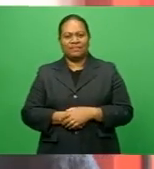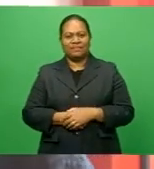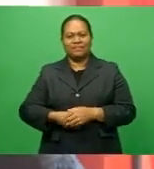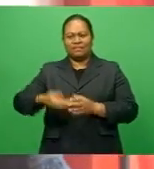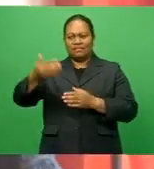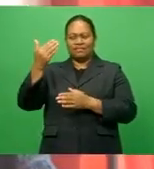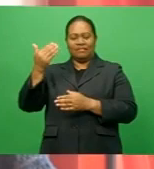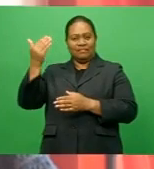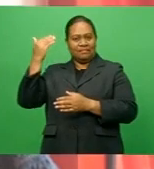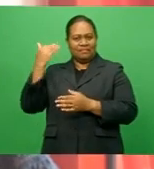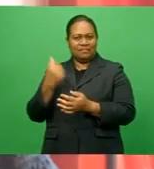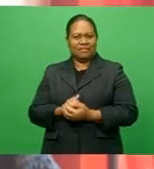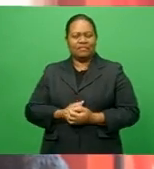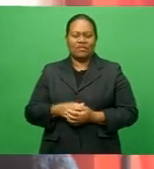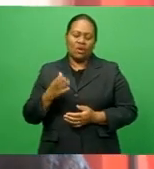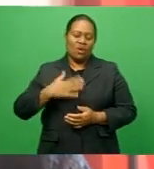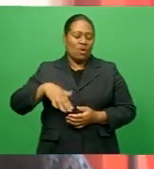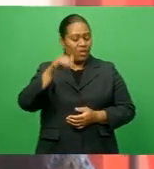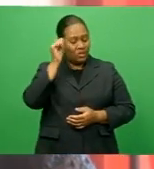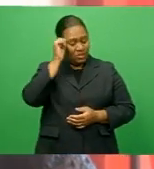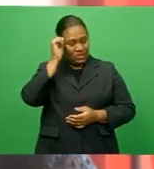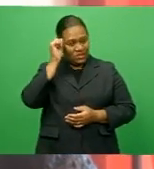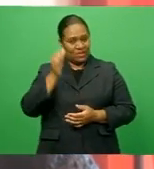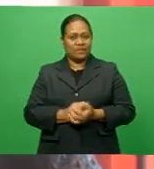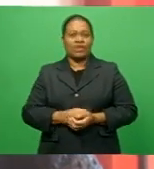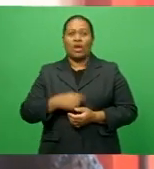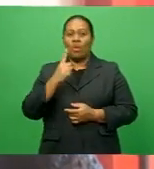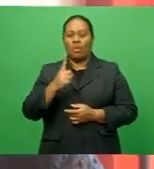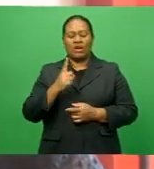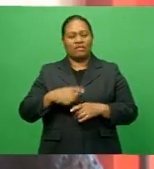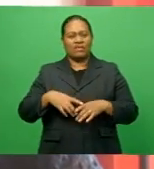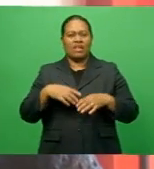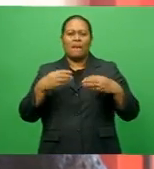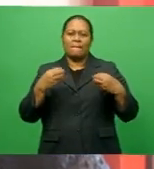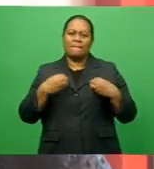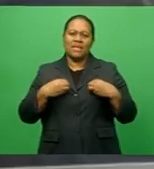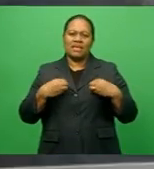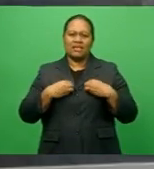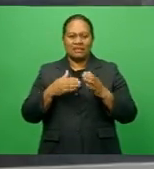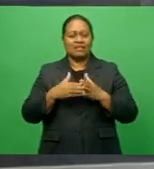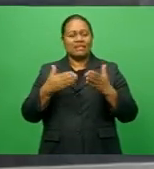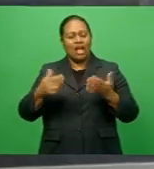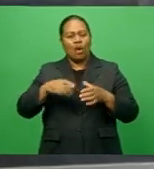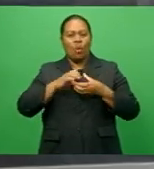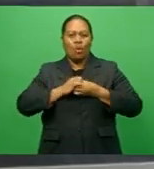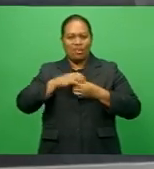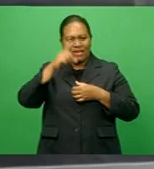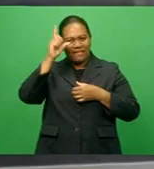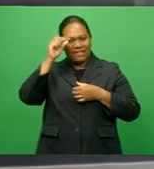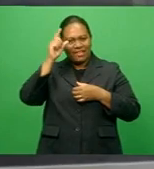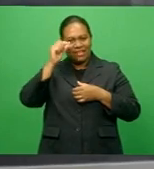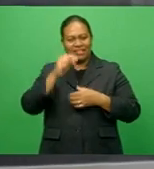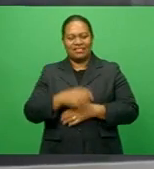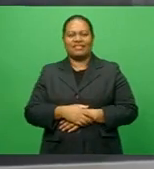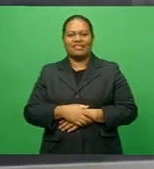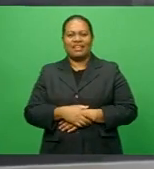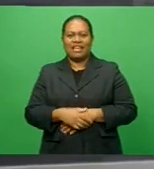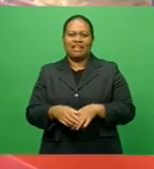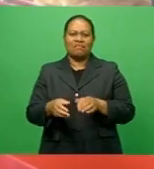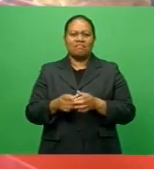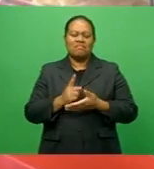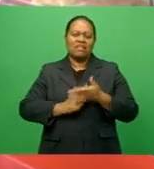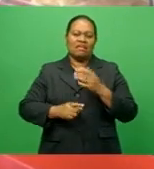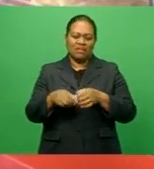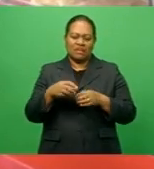as you well will all know, is one of the busiest shops for Osprey Kitchen, and the long line of customers that